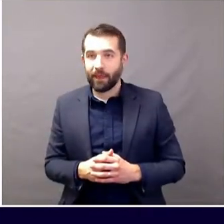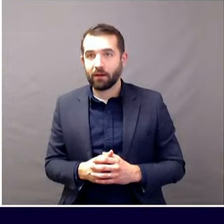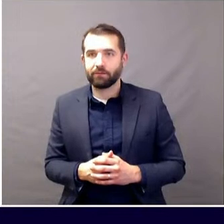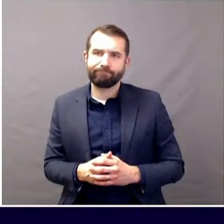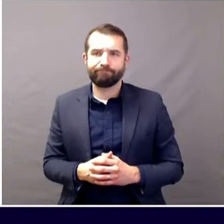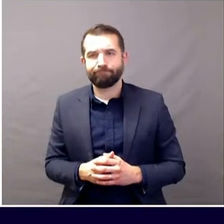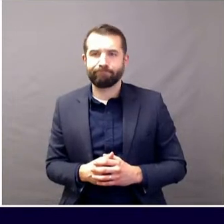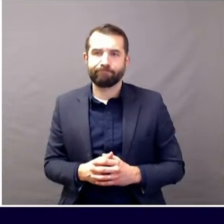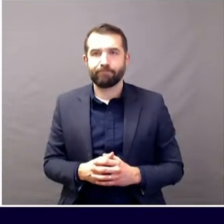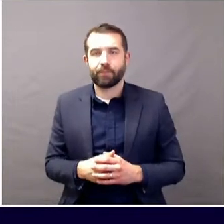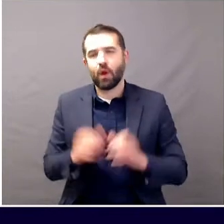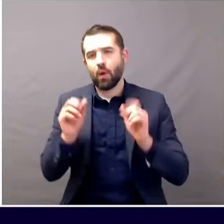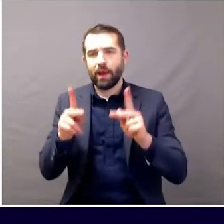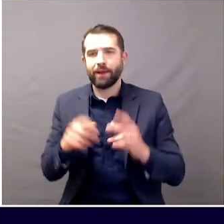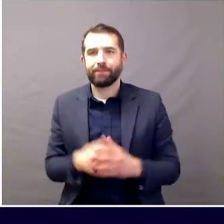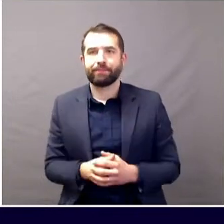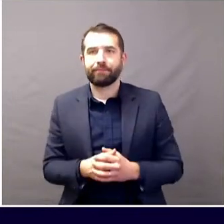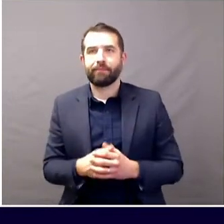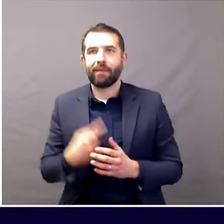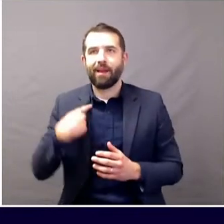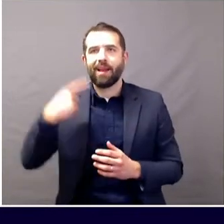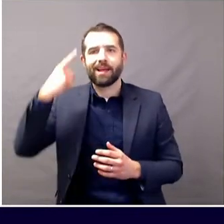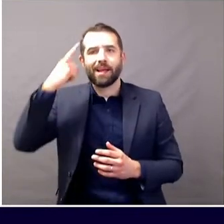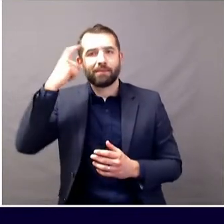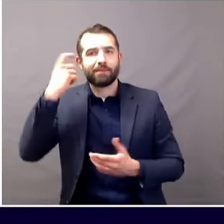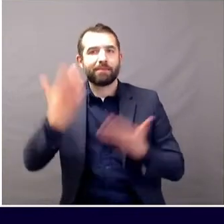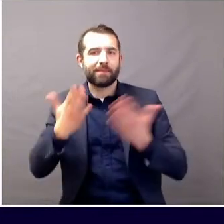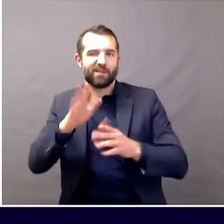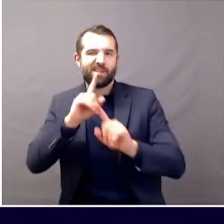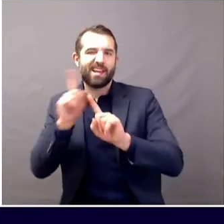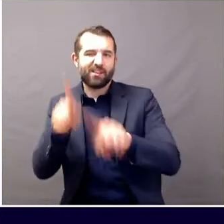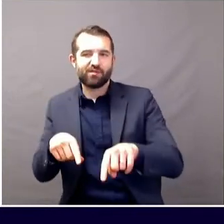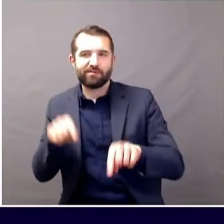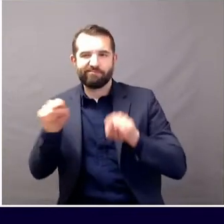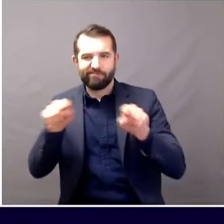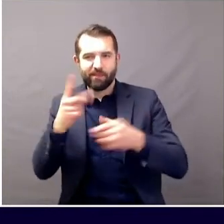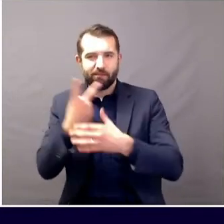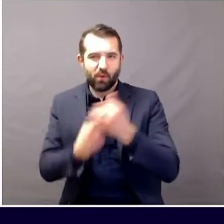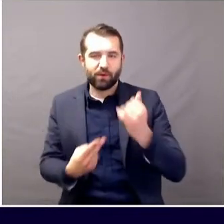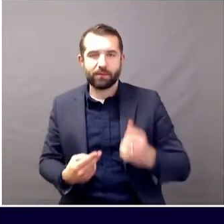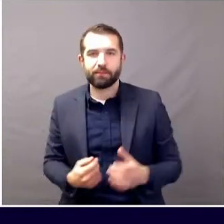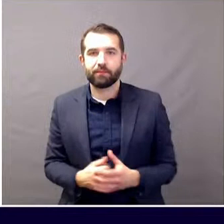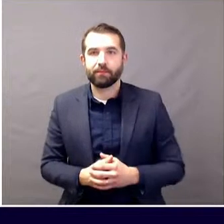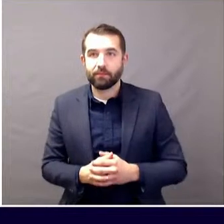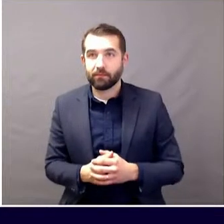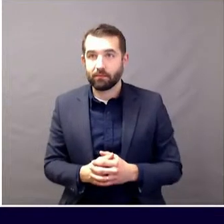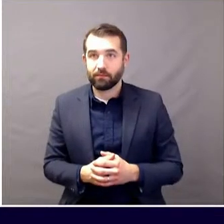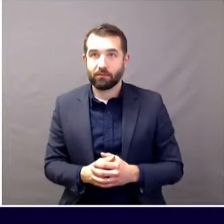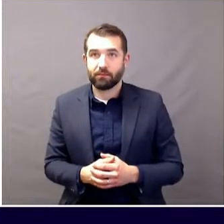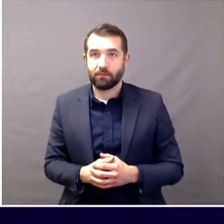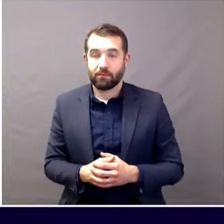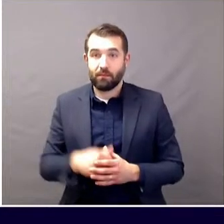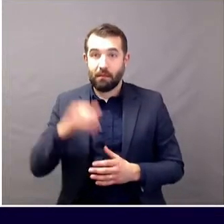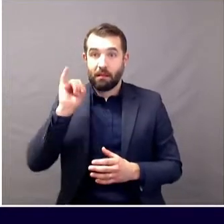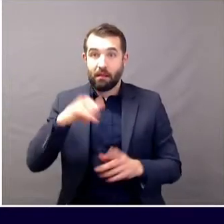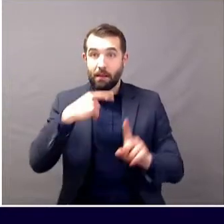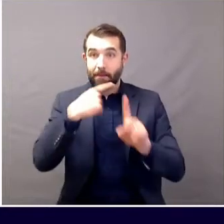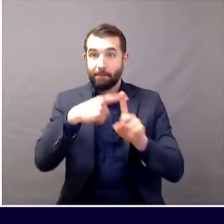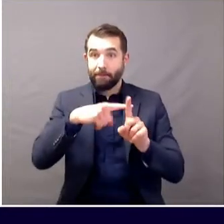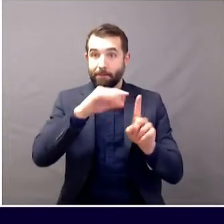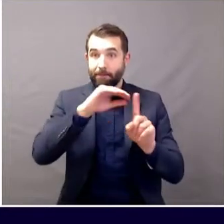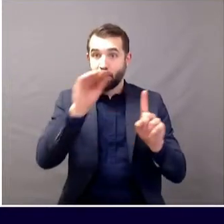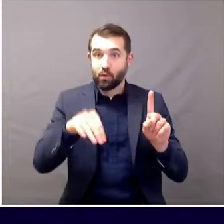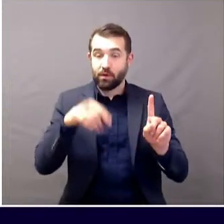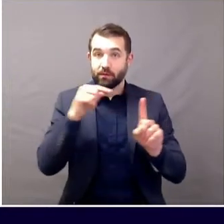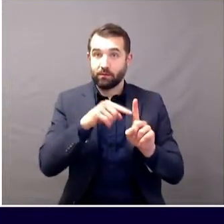idea that you might say that. So can we break that? Can we make that number, that positivity rate, more predominant